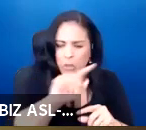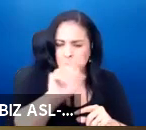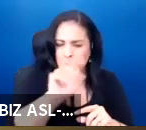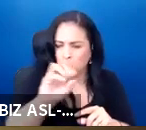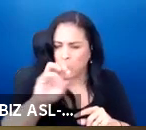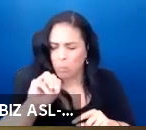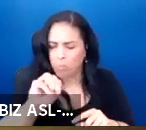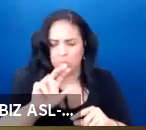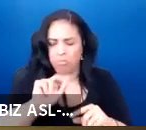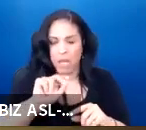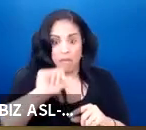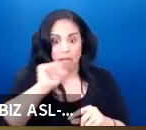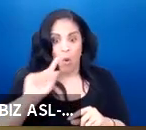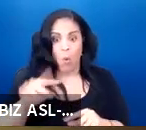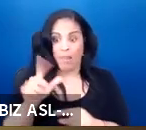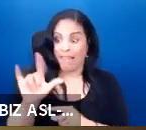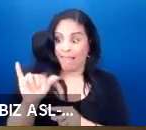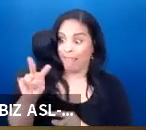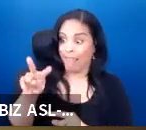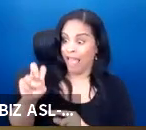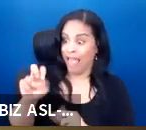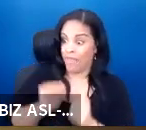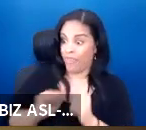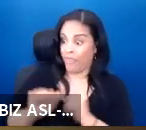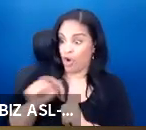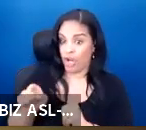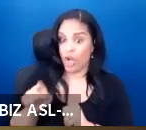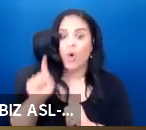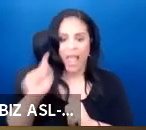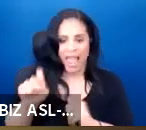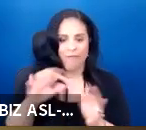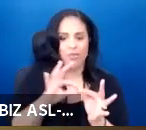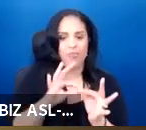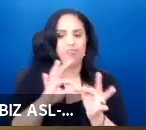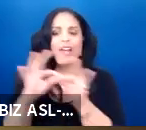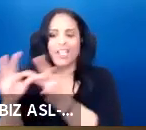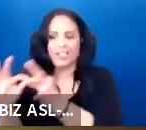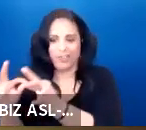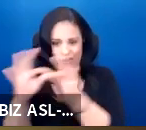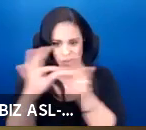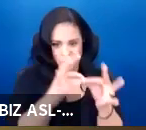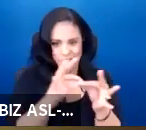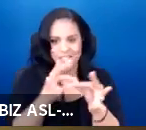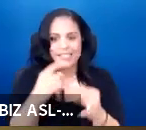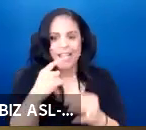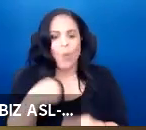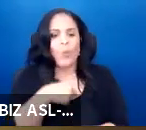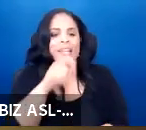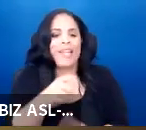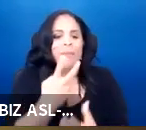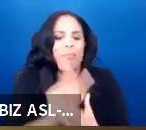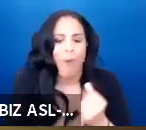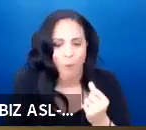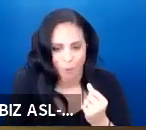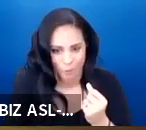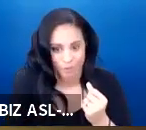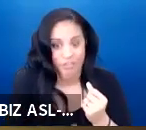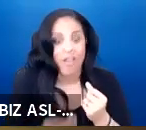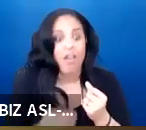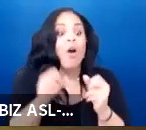live theater. We have to kind of bridge the gap and be able to say that, we need both. We can start up